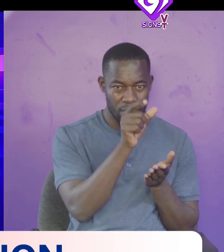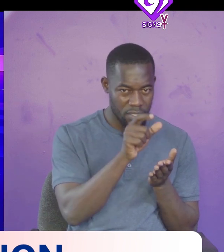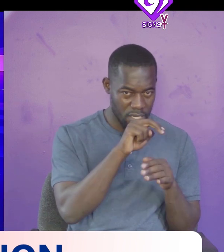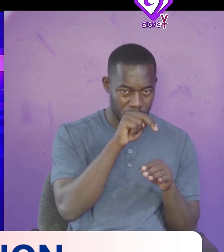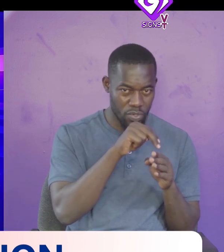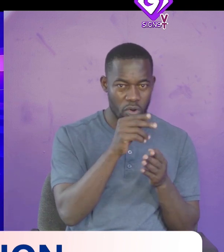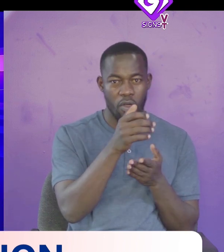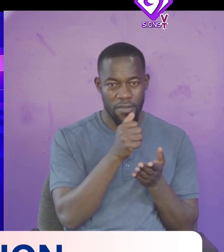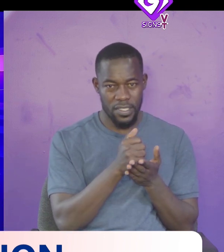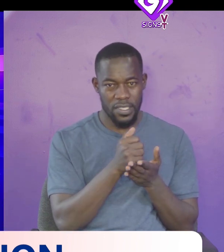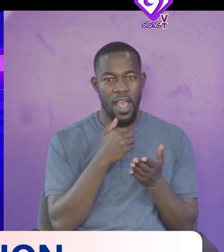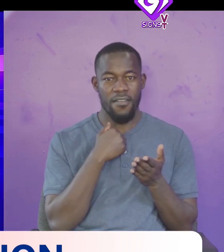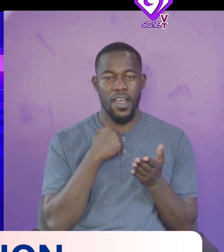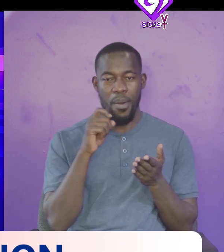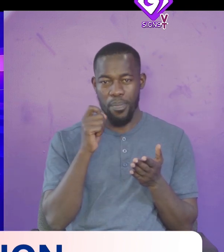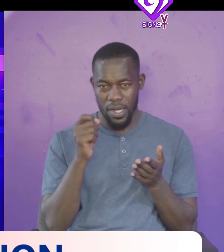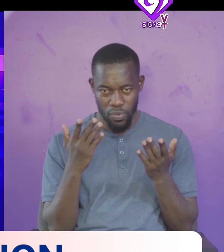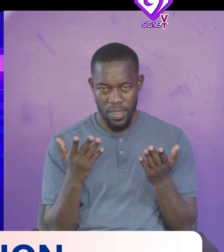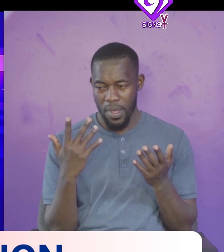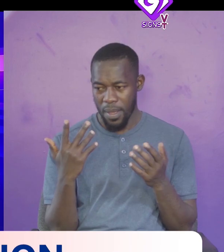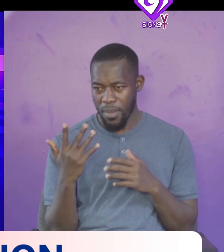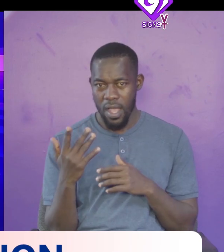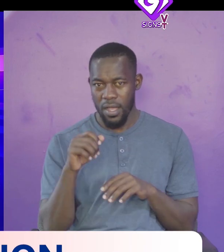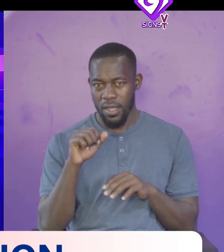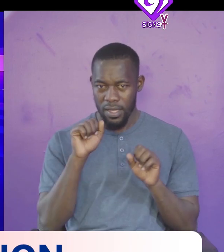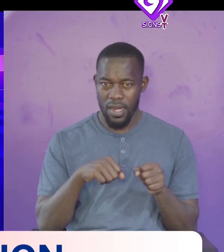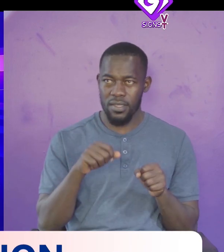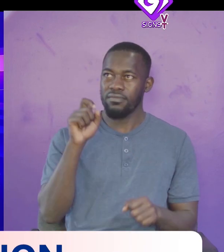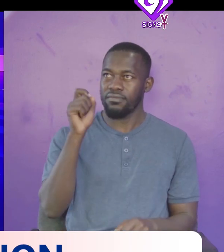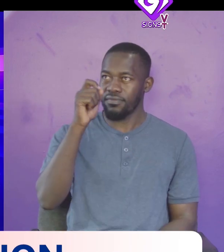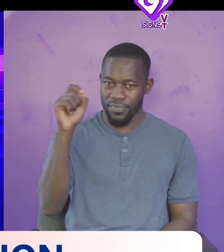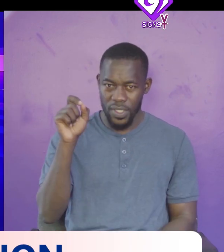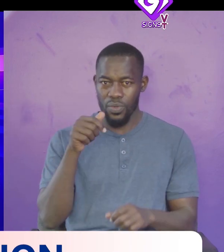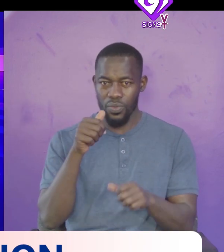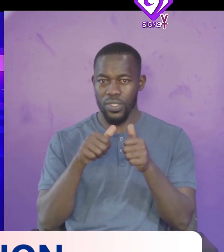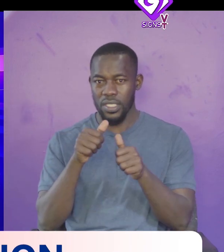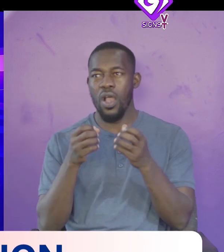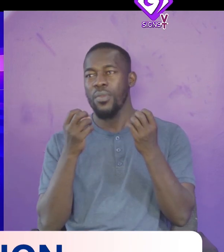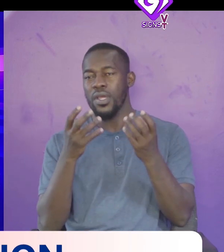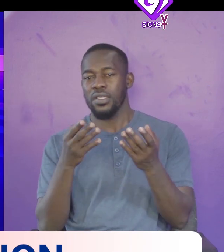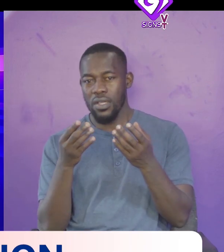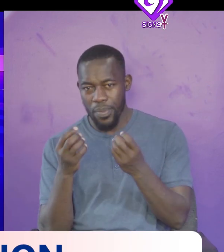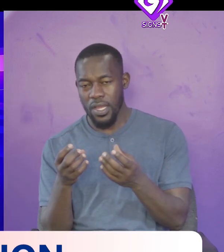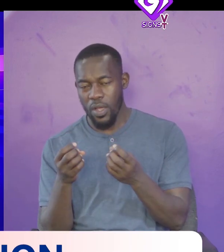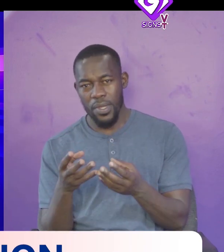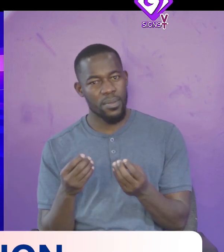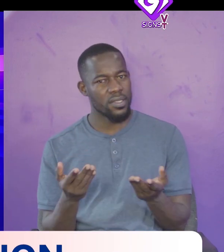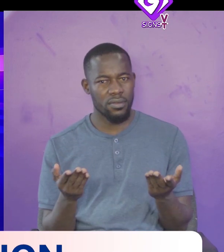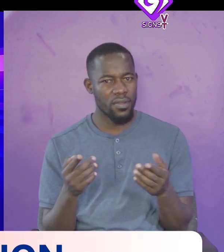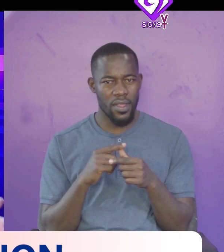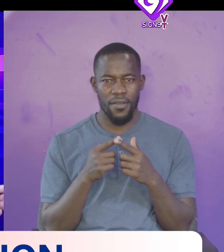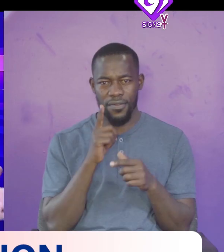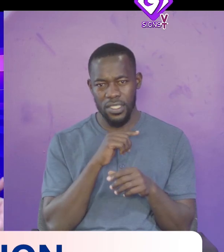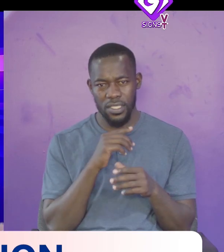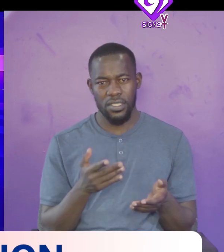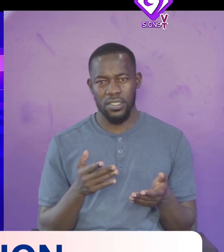one, you just have a pen and paper and you can say, Kabuchai, nani alipata hii, nani alipata hii, nani alipata hii. And that's all. You don't need to have